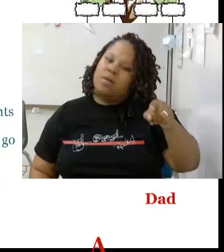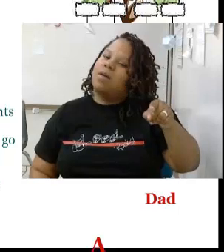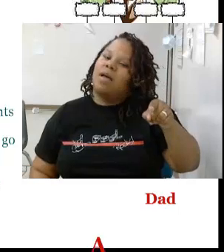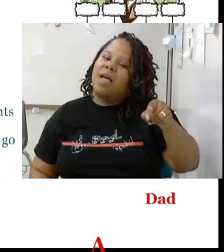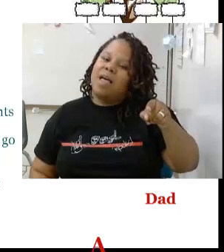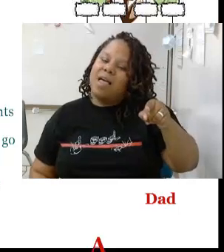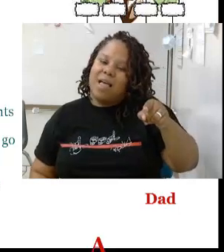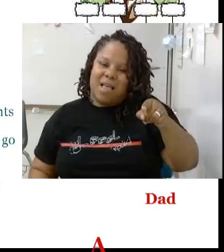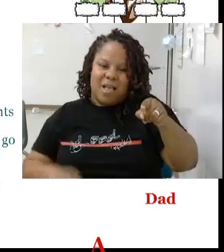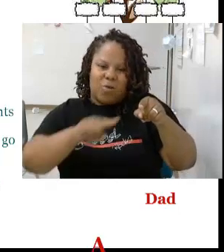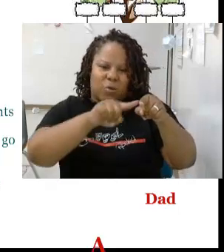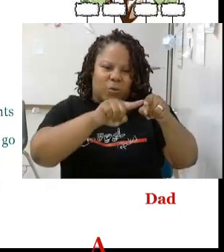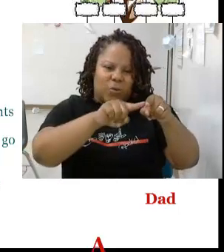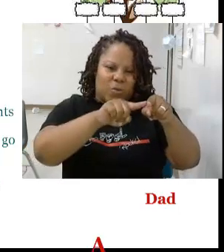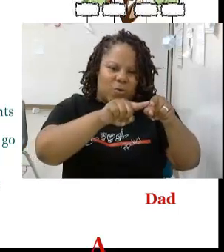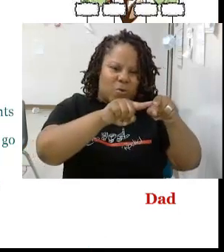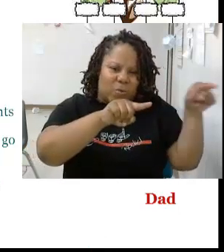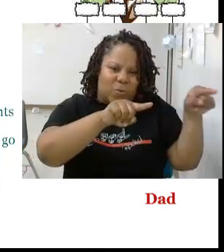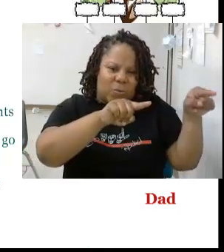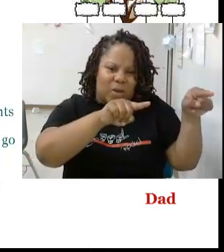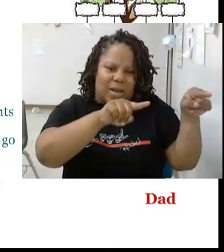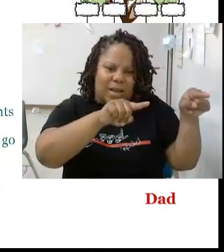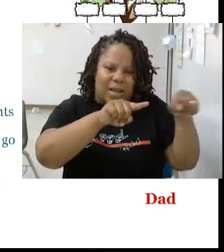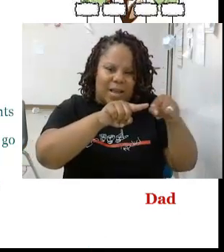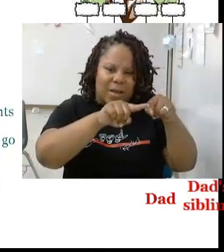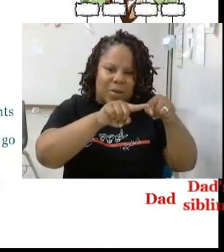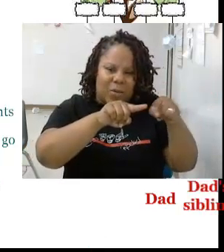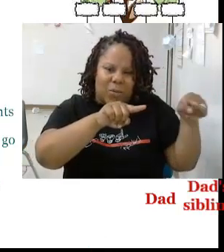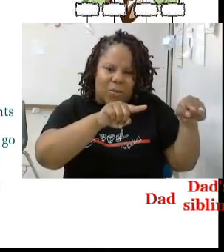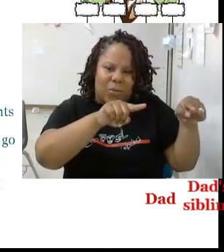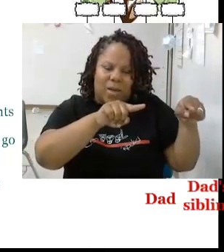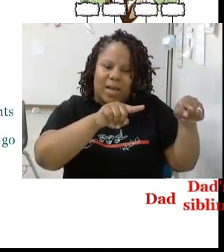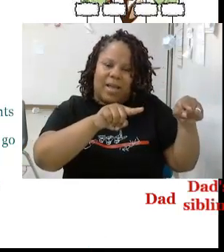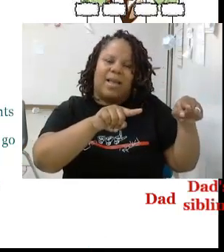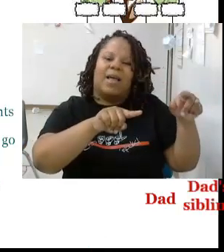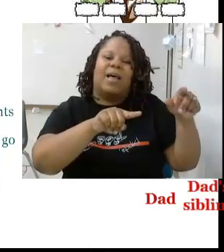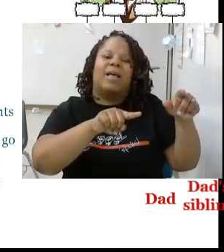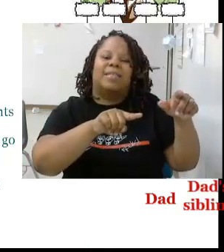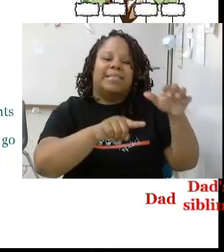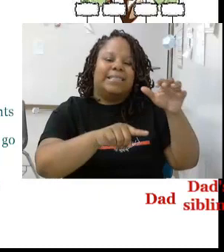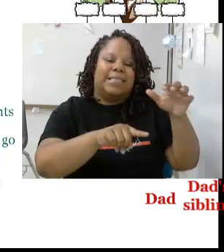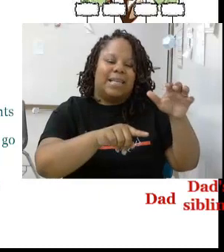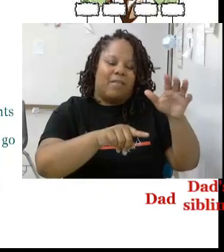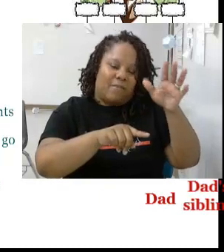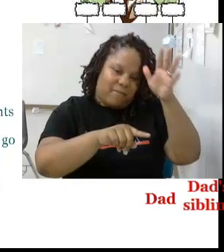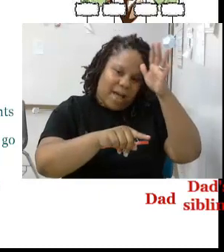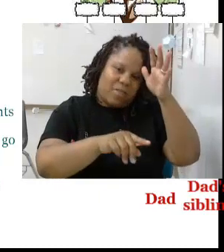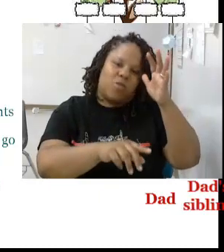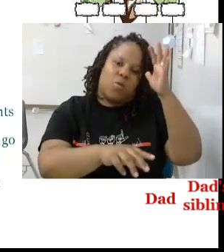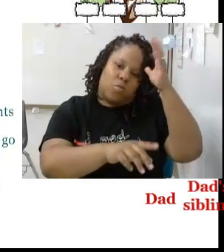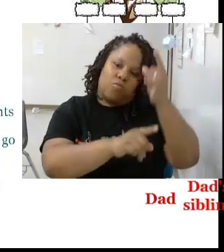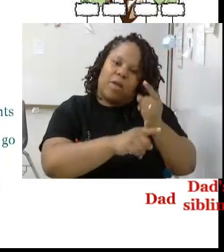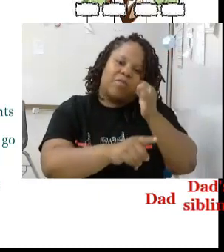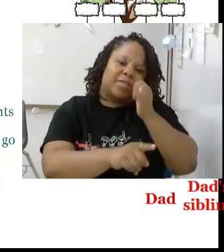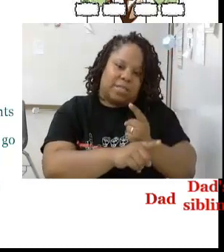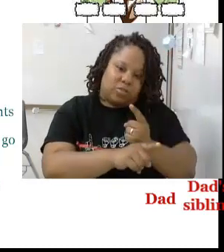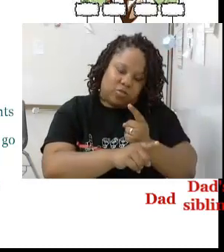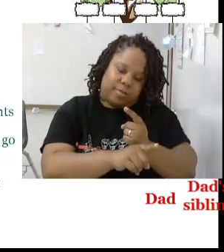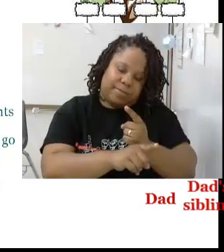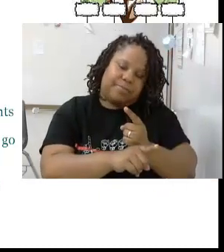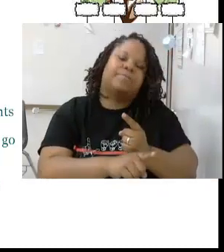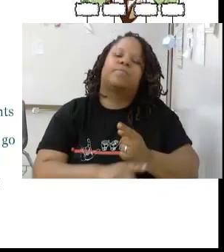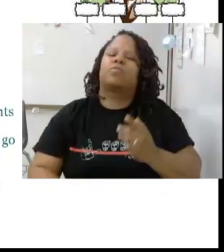their father, and then left of their father, not up and left, but just to the left of them, you start with